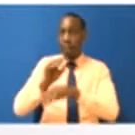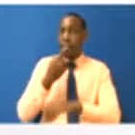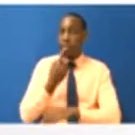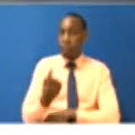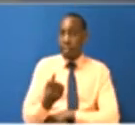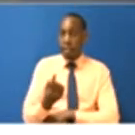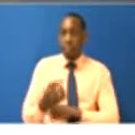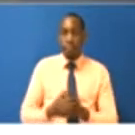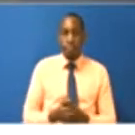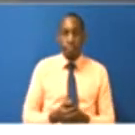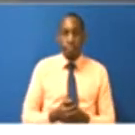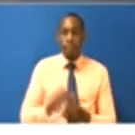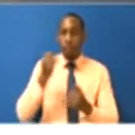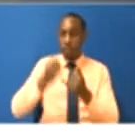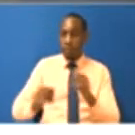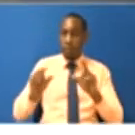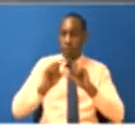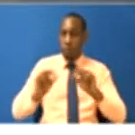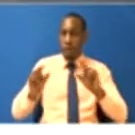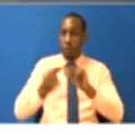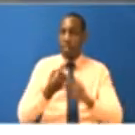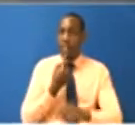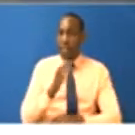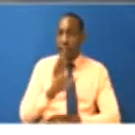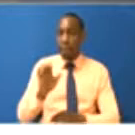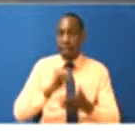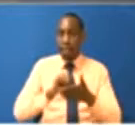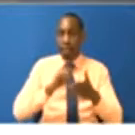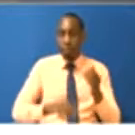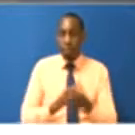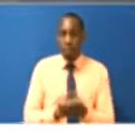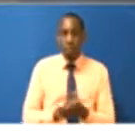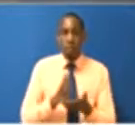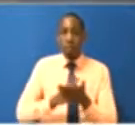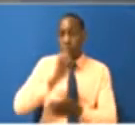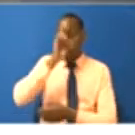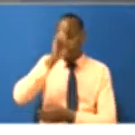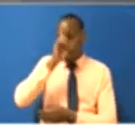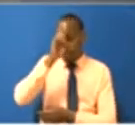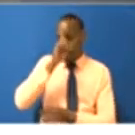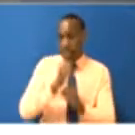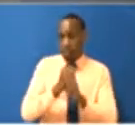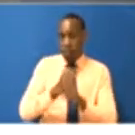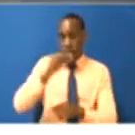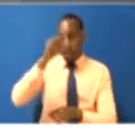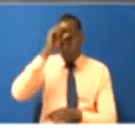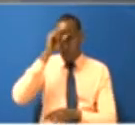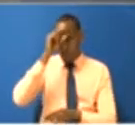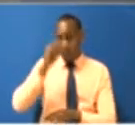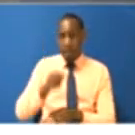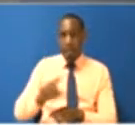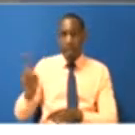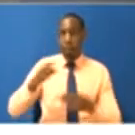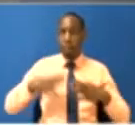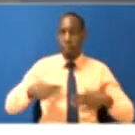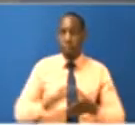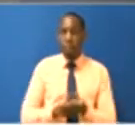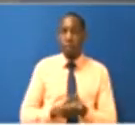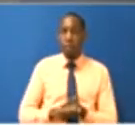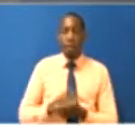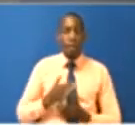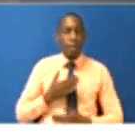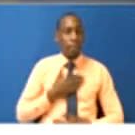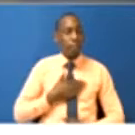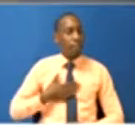message and that's my final message that this is an extremely serious job governing nairobians please think